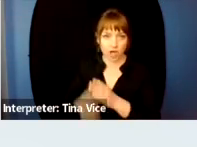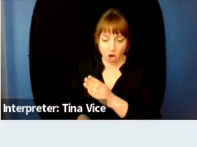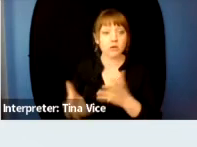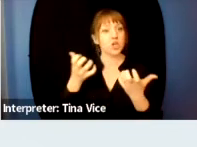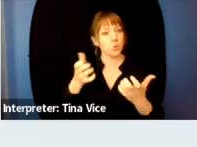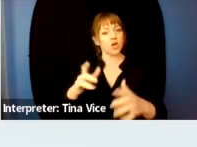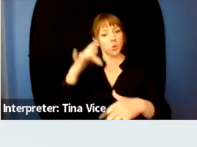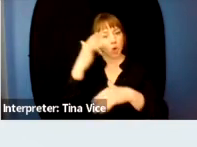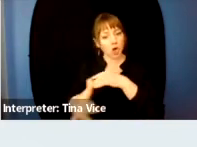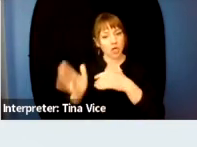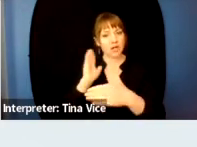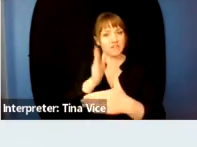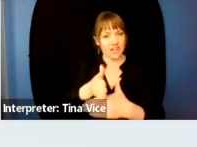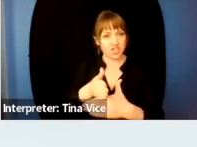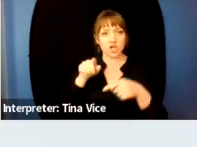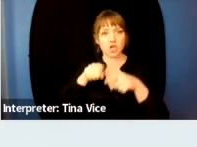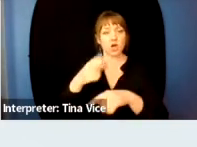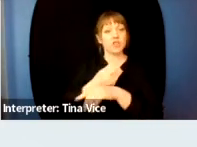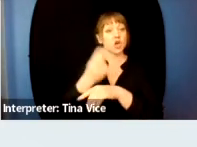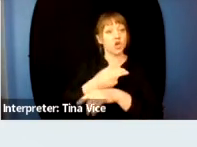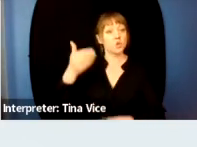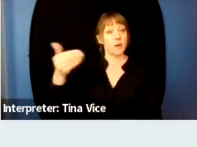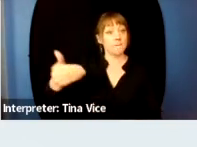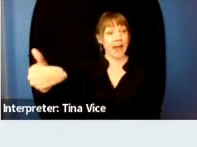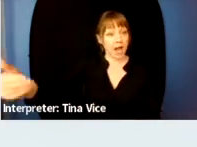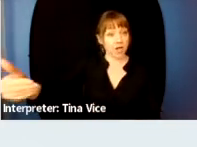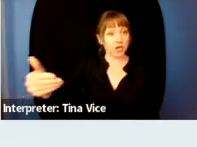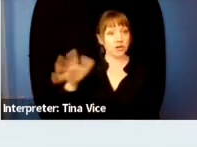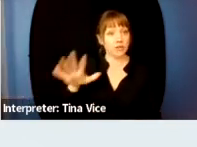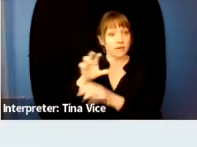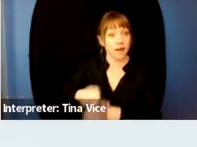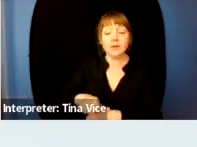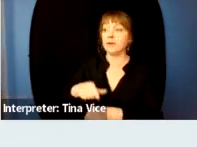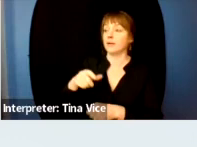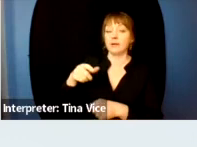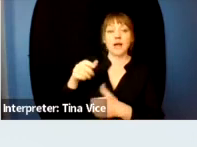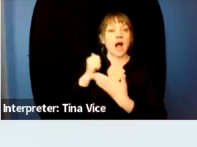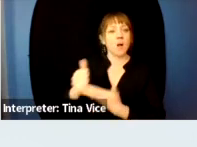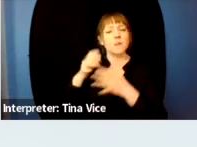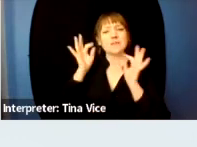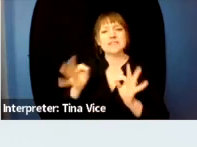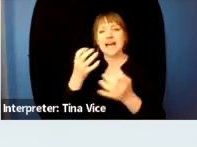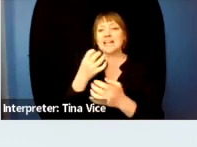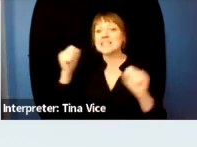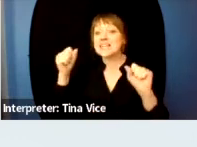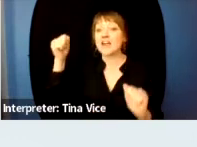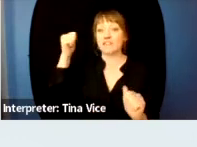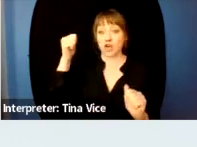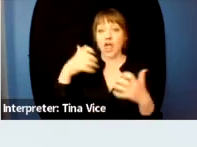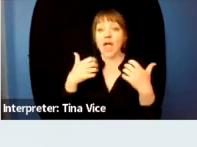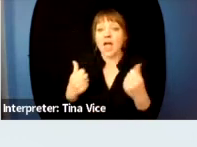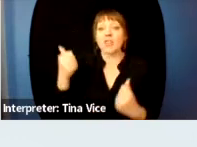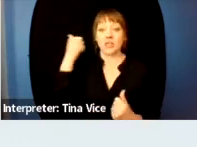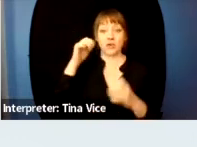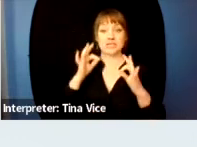in someone's use pattern, along their use pattern, and help them to make safer and healthier decisions, even if they continue to use